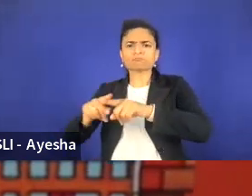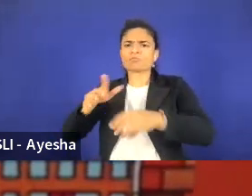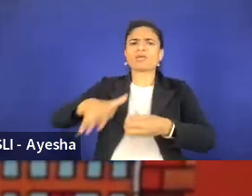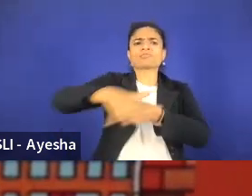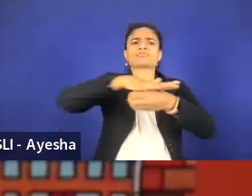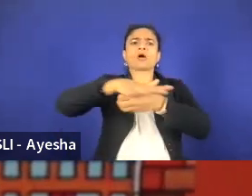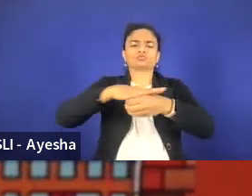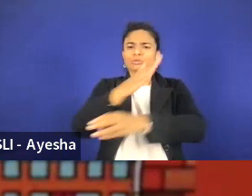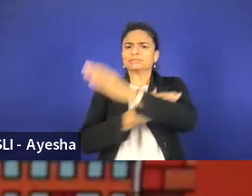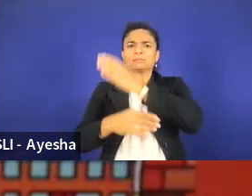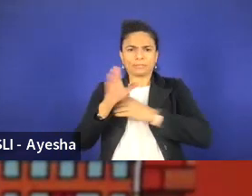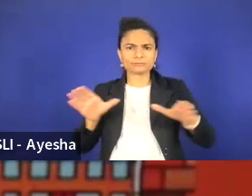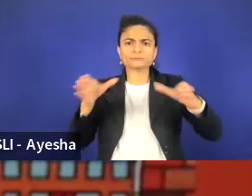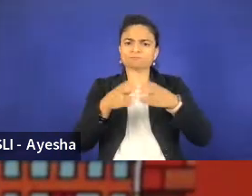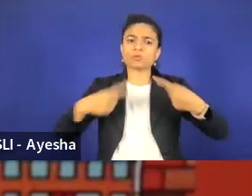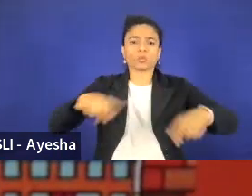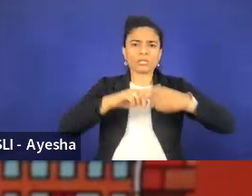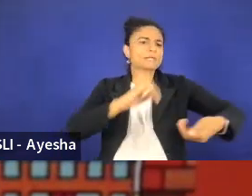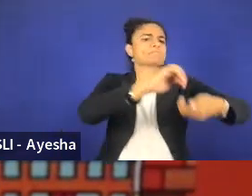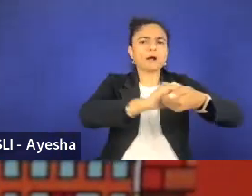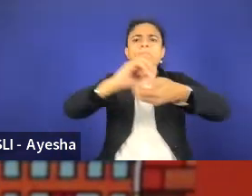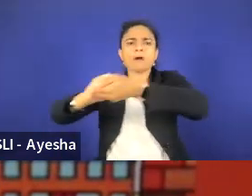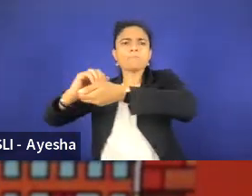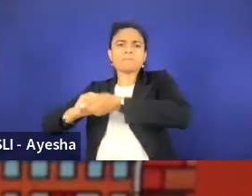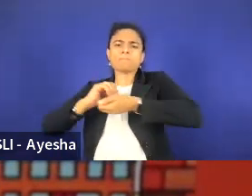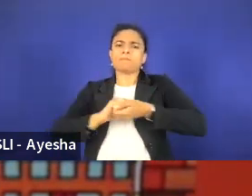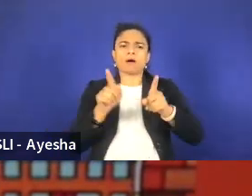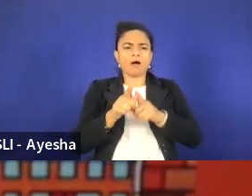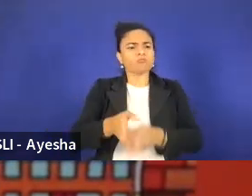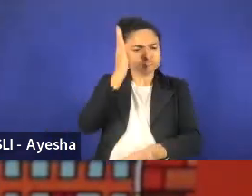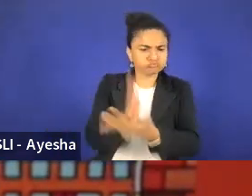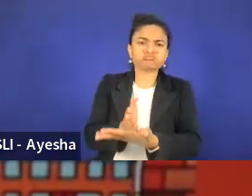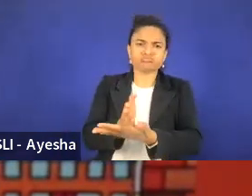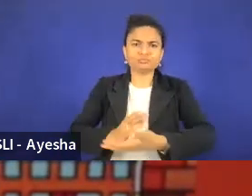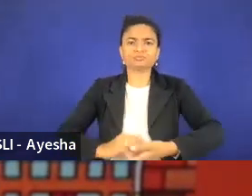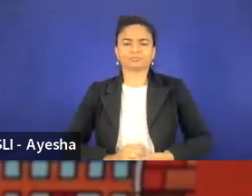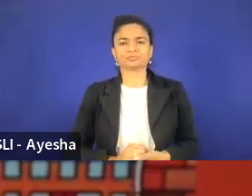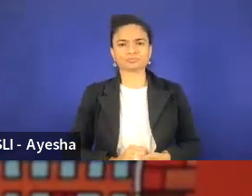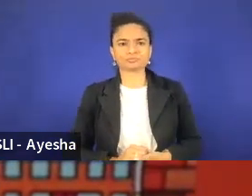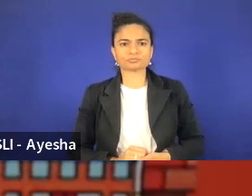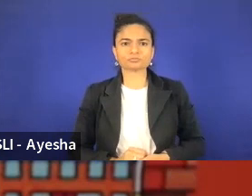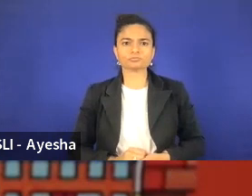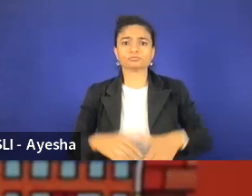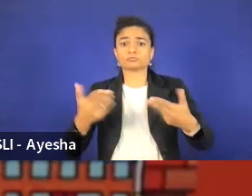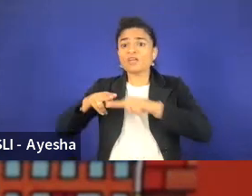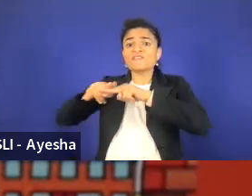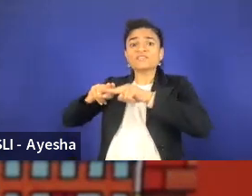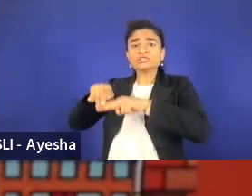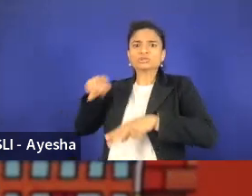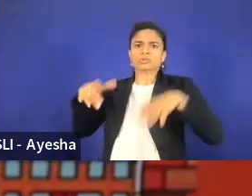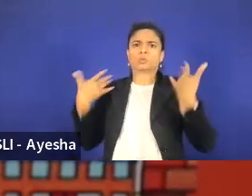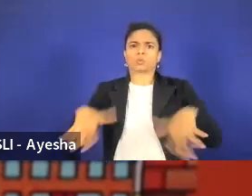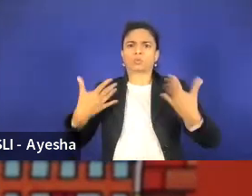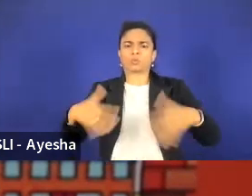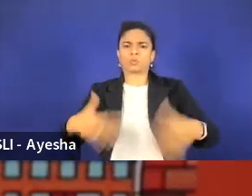Fiji had been a signatory in 2010. This advocacy was further strengthened by the OPDs as Fiji signed